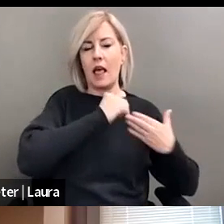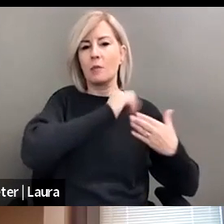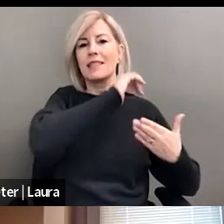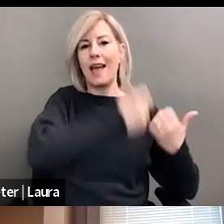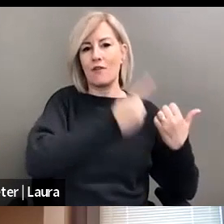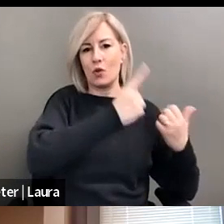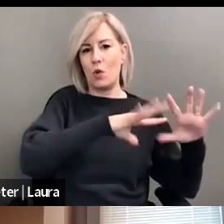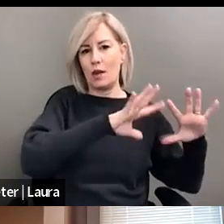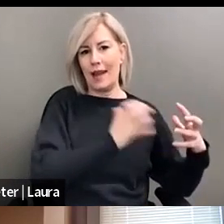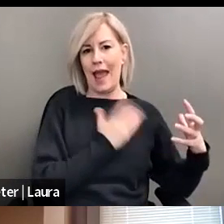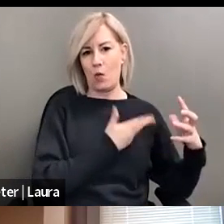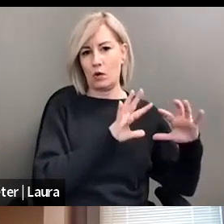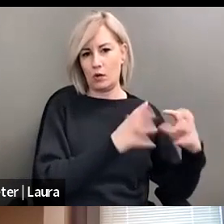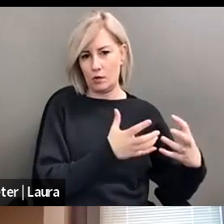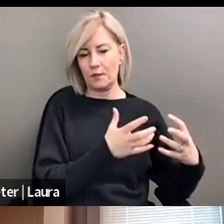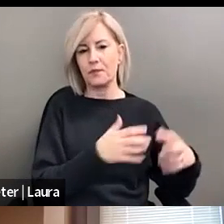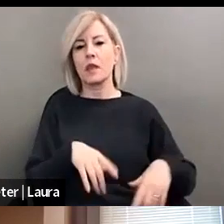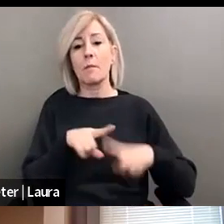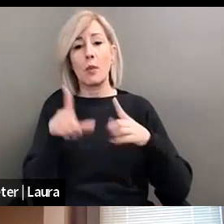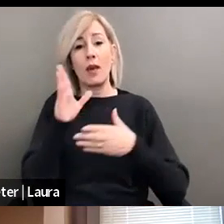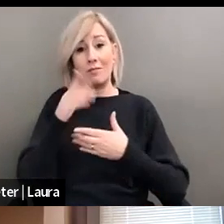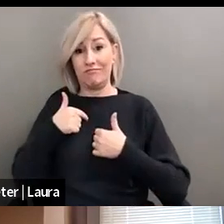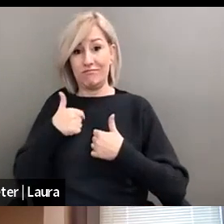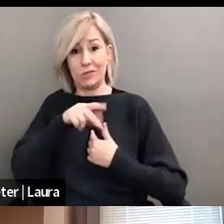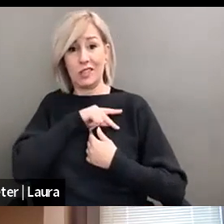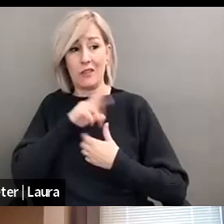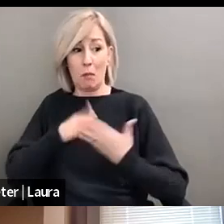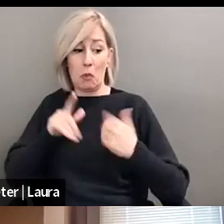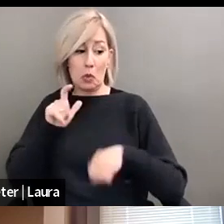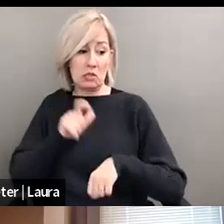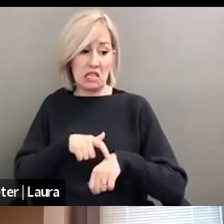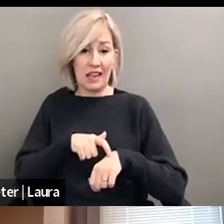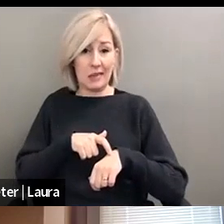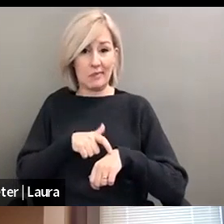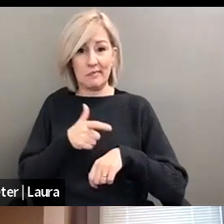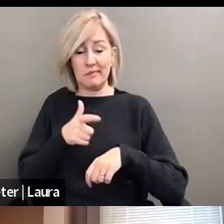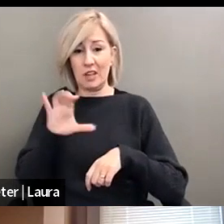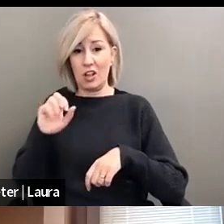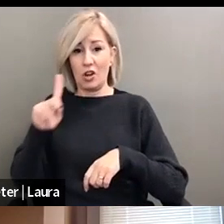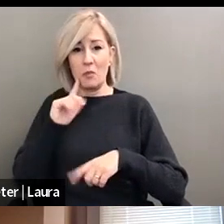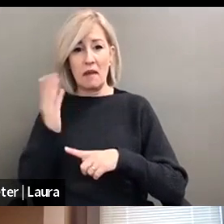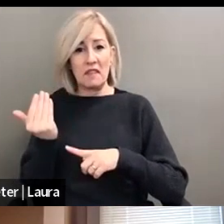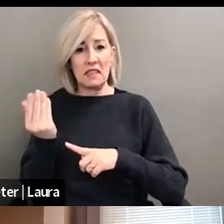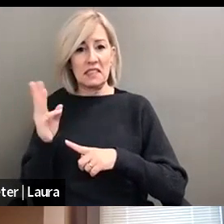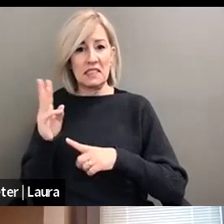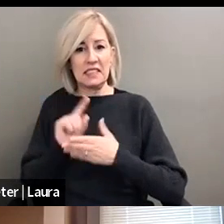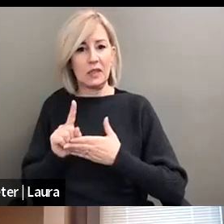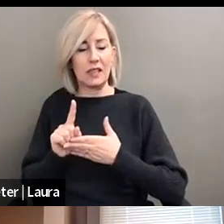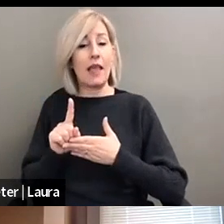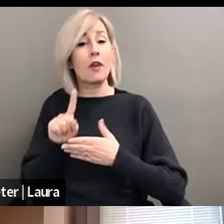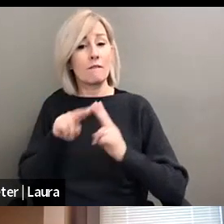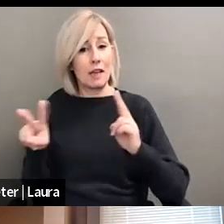but personally, we have a part-time clerk for I think 15, 16 weeks, and they're very part-time